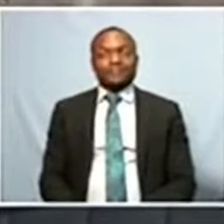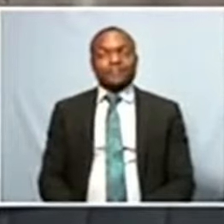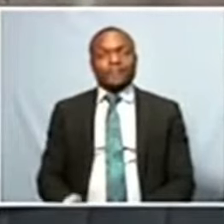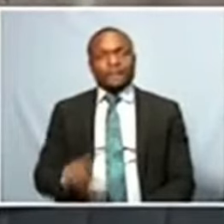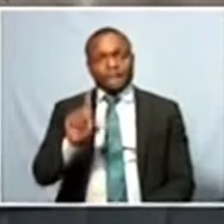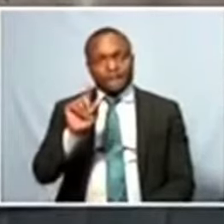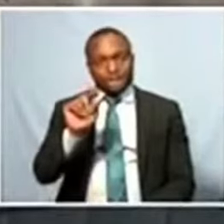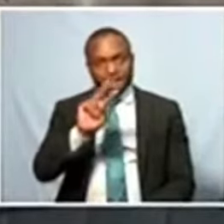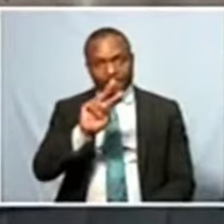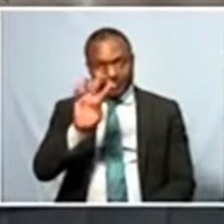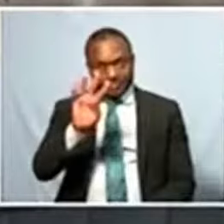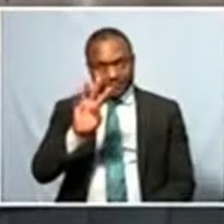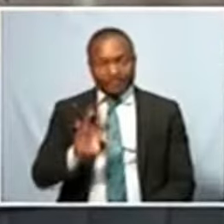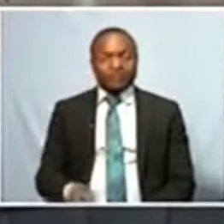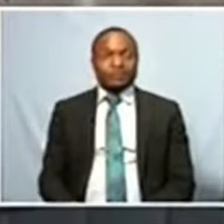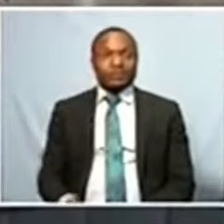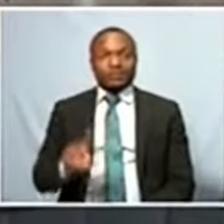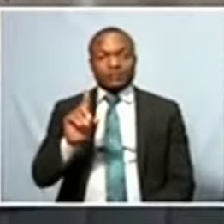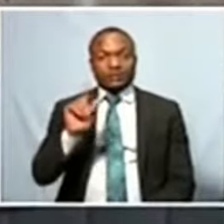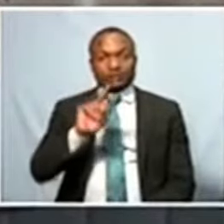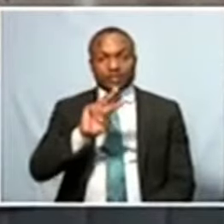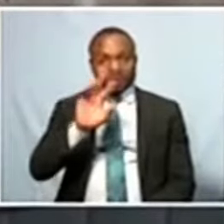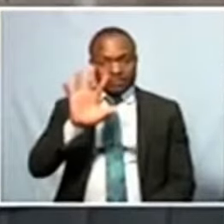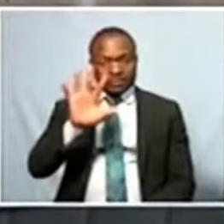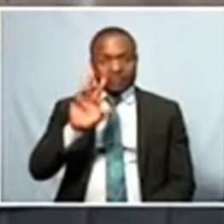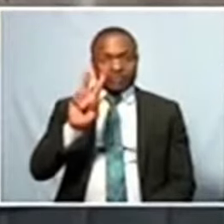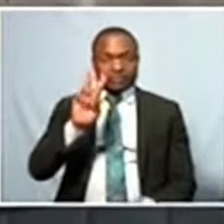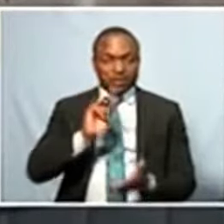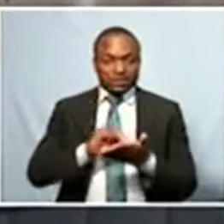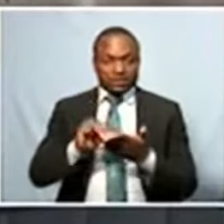in 2024. 2025,